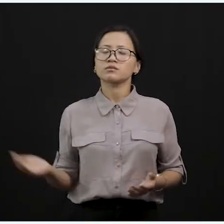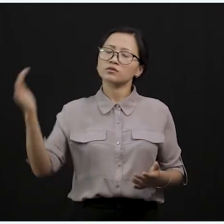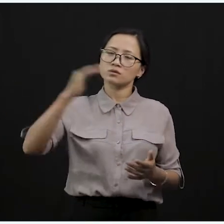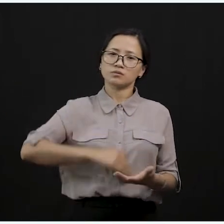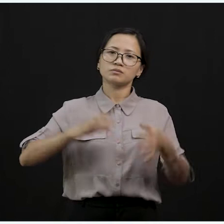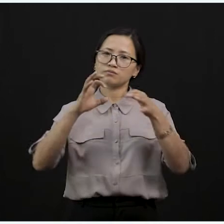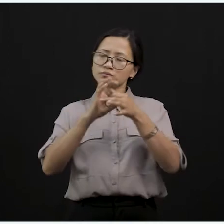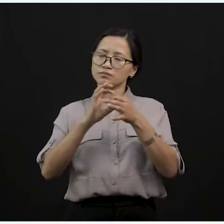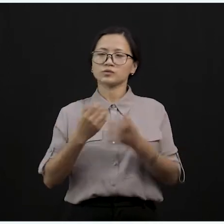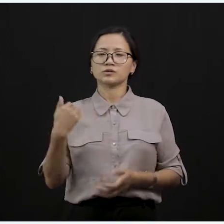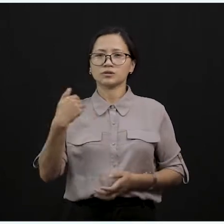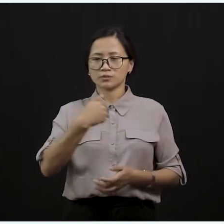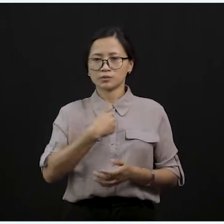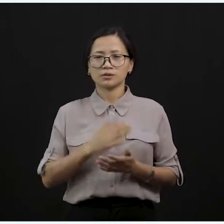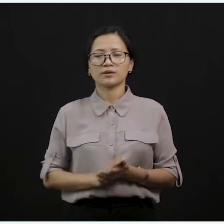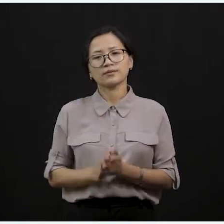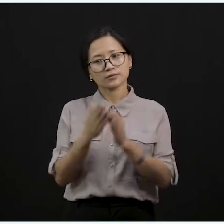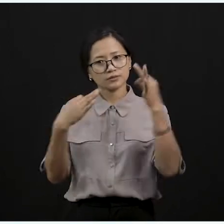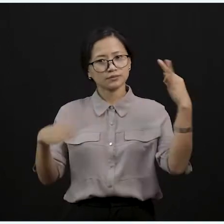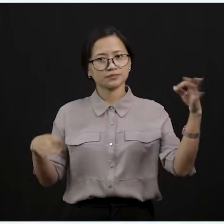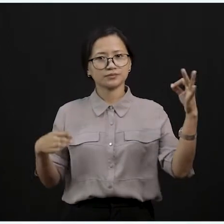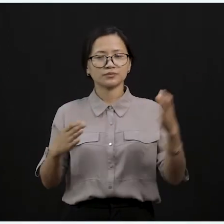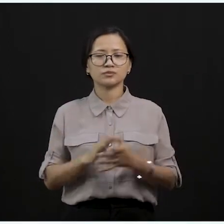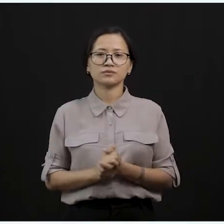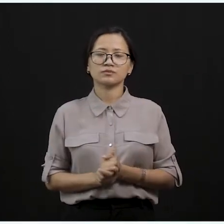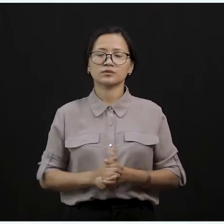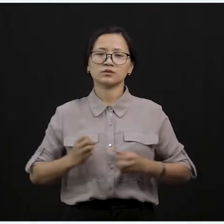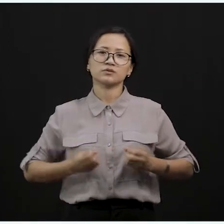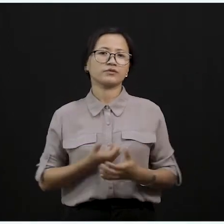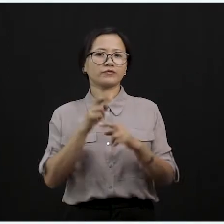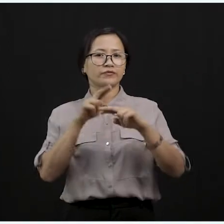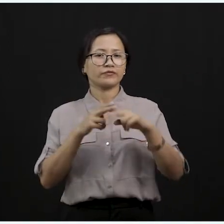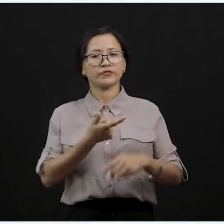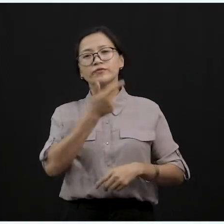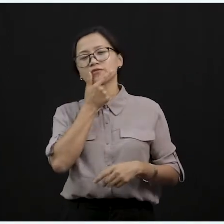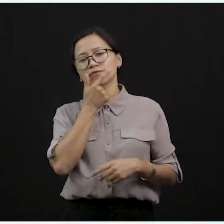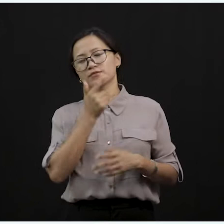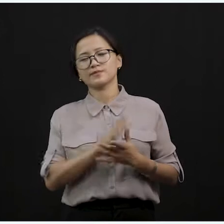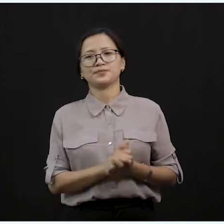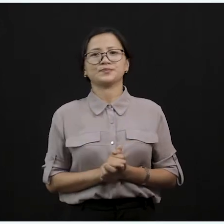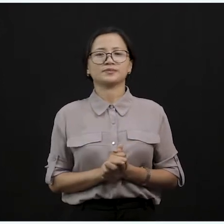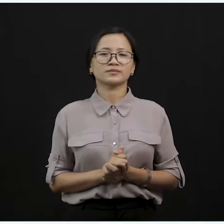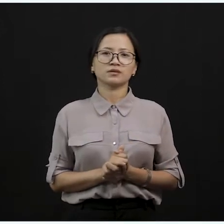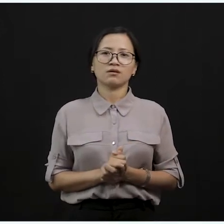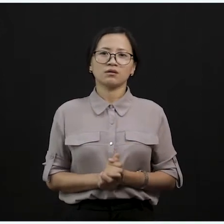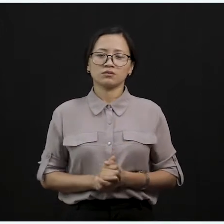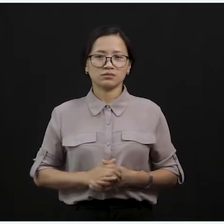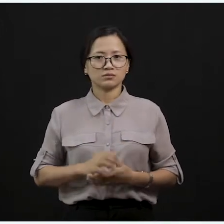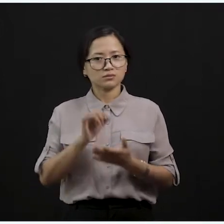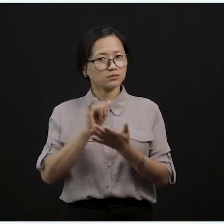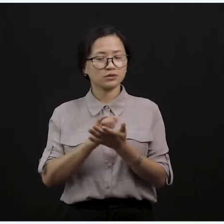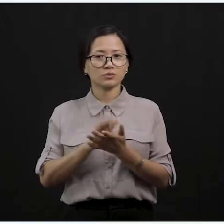me. Let's dance. Let's have fun. Okay? So that